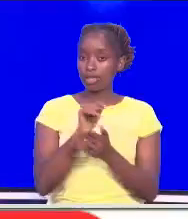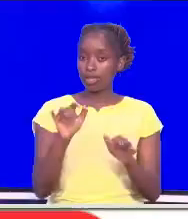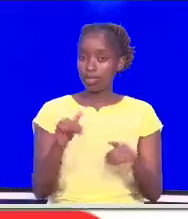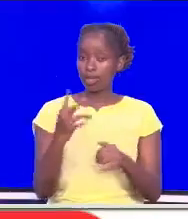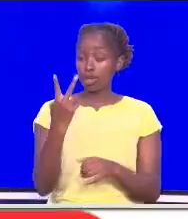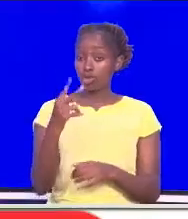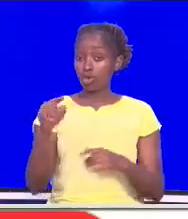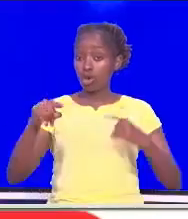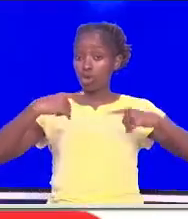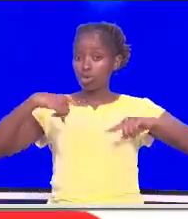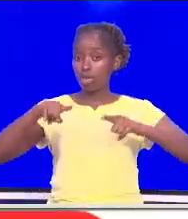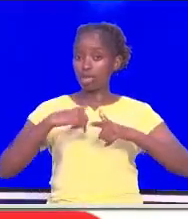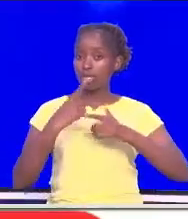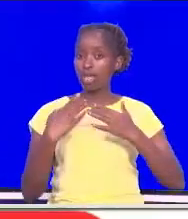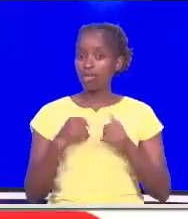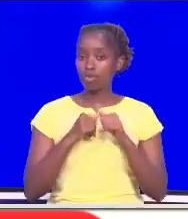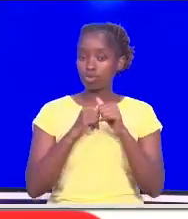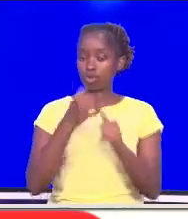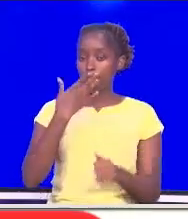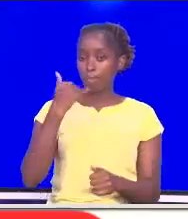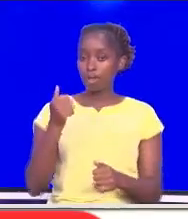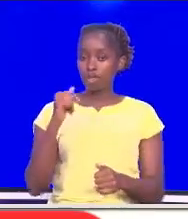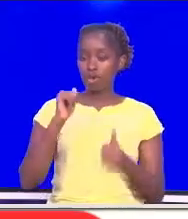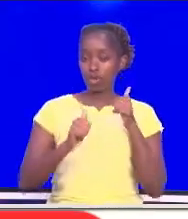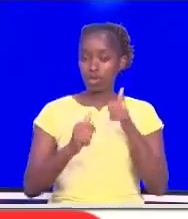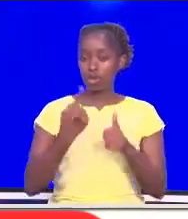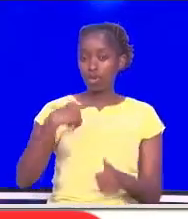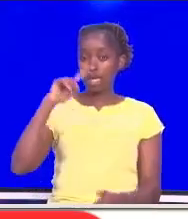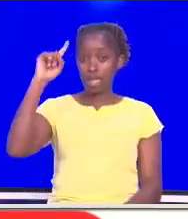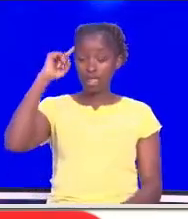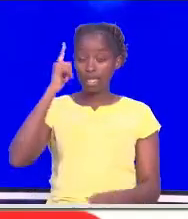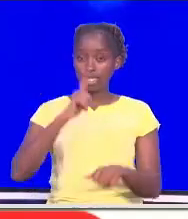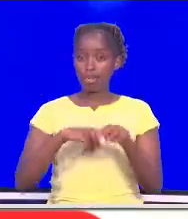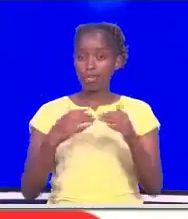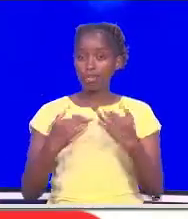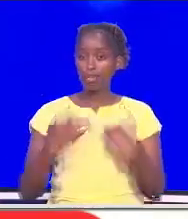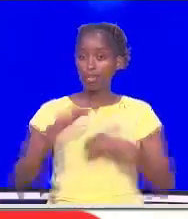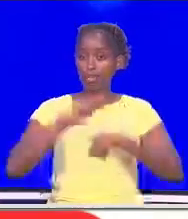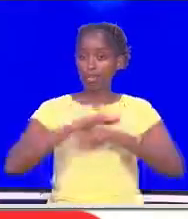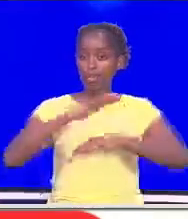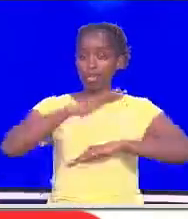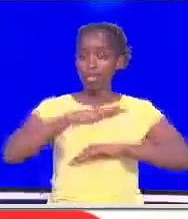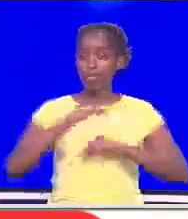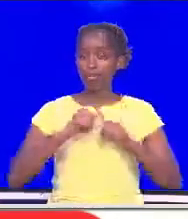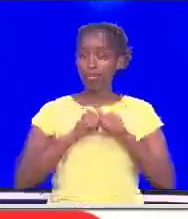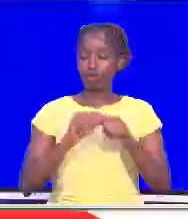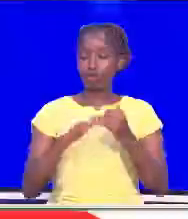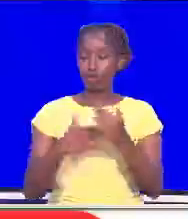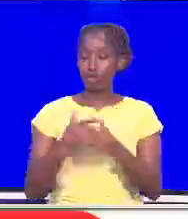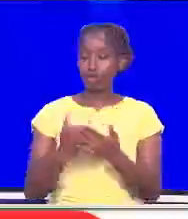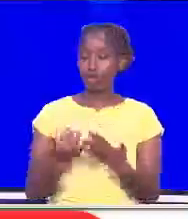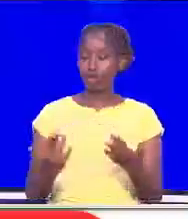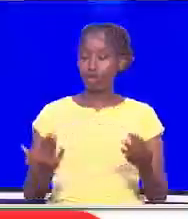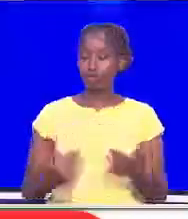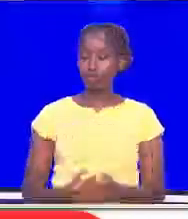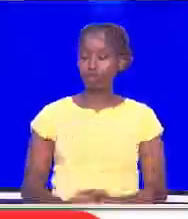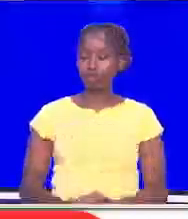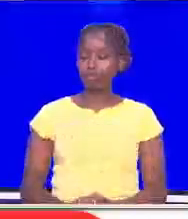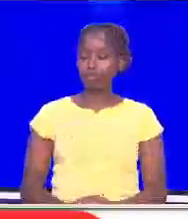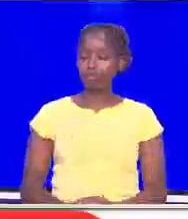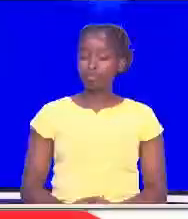and we just picked the best that we think at the moment are good enough for us to go to the Olympic Games. Shujaa watamenyana na